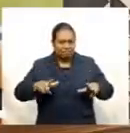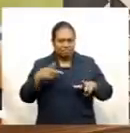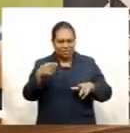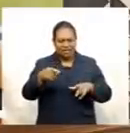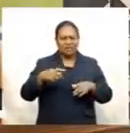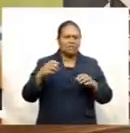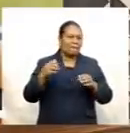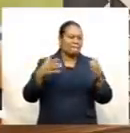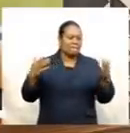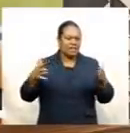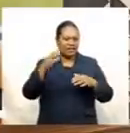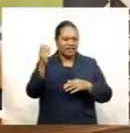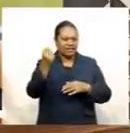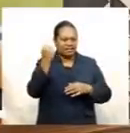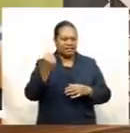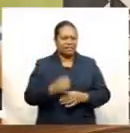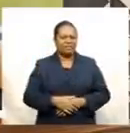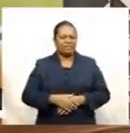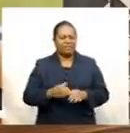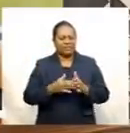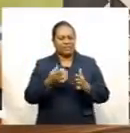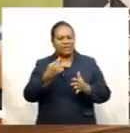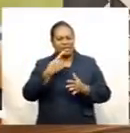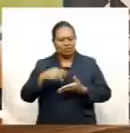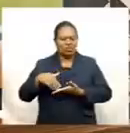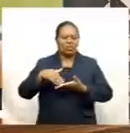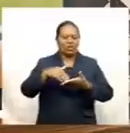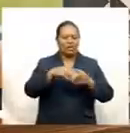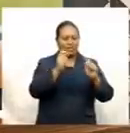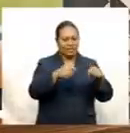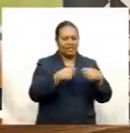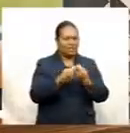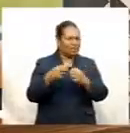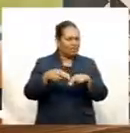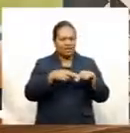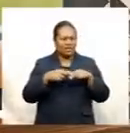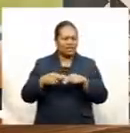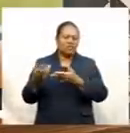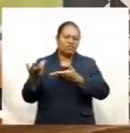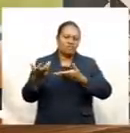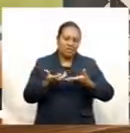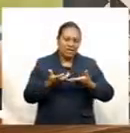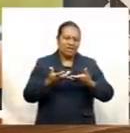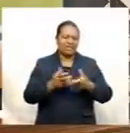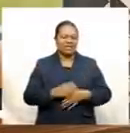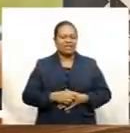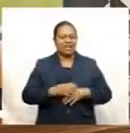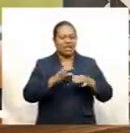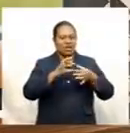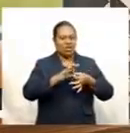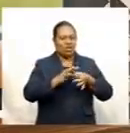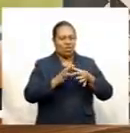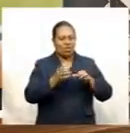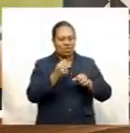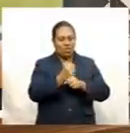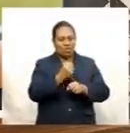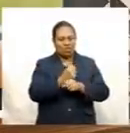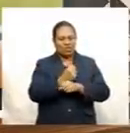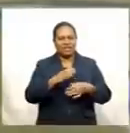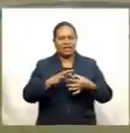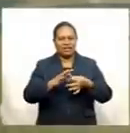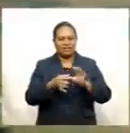22-year-old remains steadfast in his goal to help the Fiji Sevens team bring back gold from Tokyo, Japan. Karlaini Tavi has